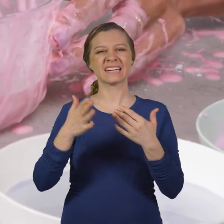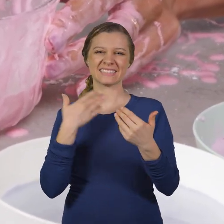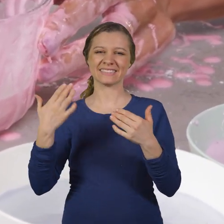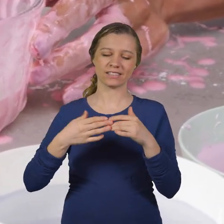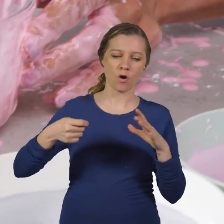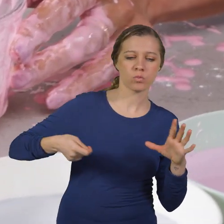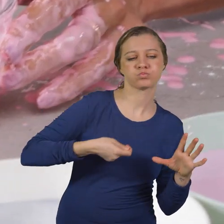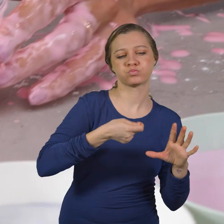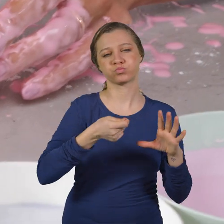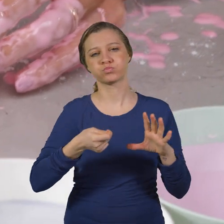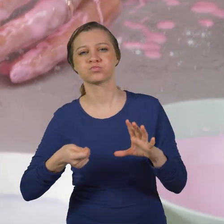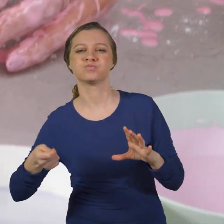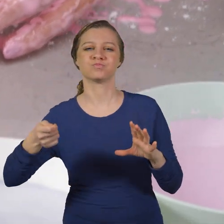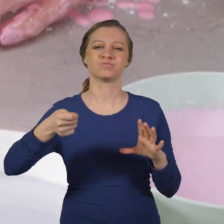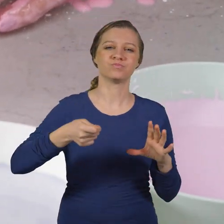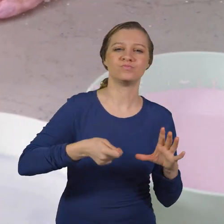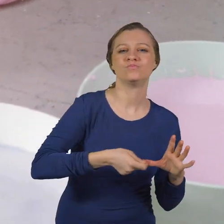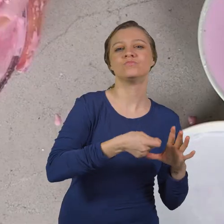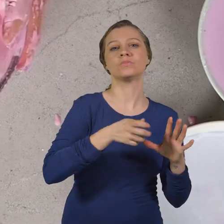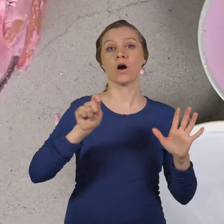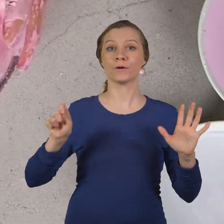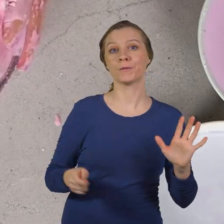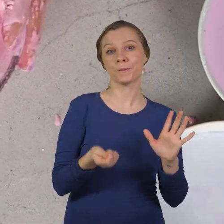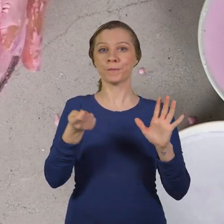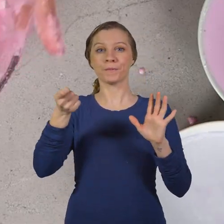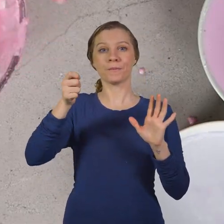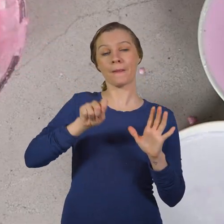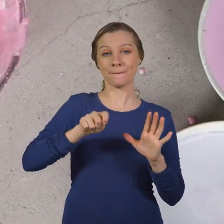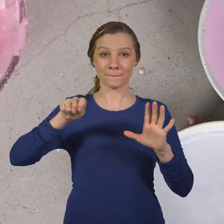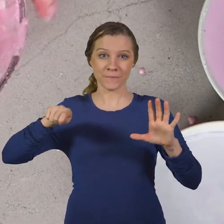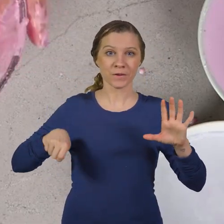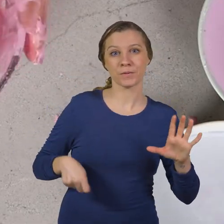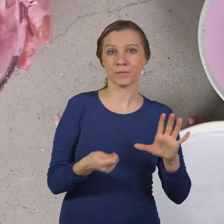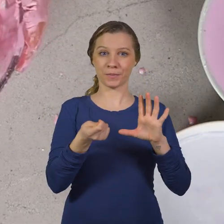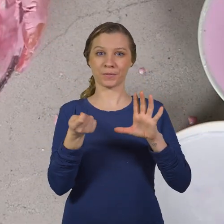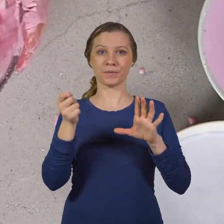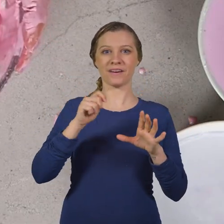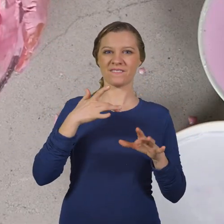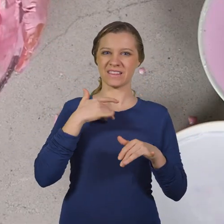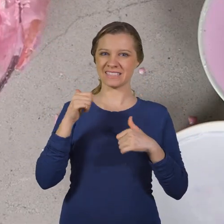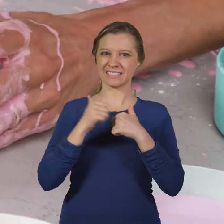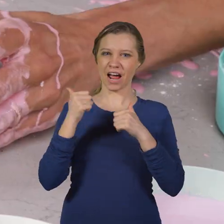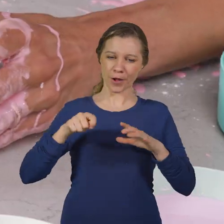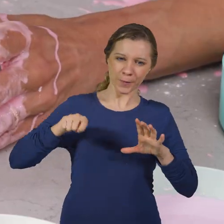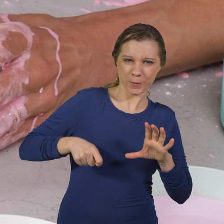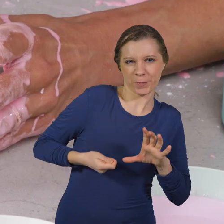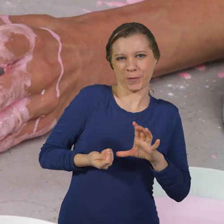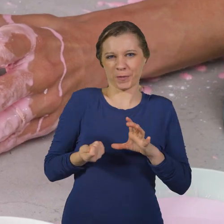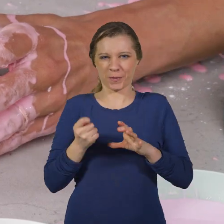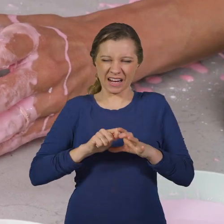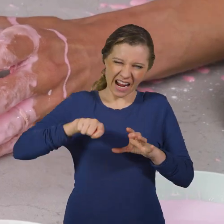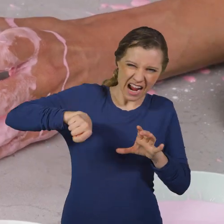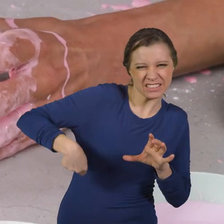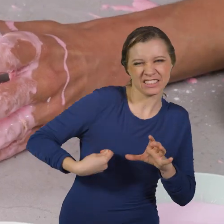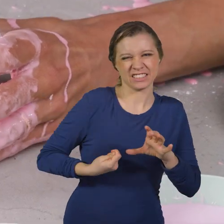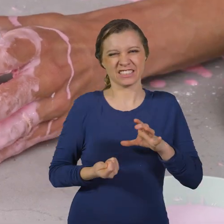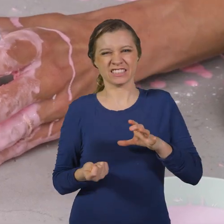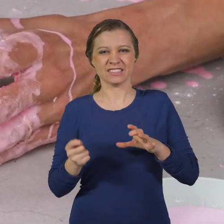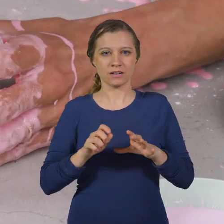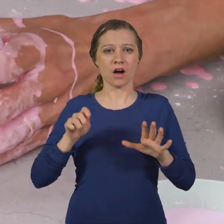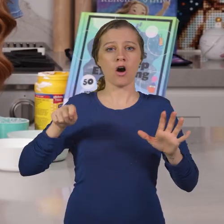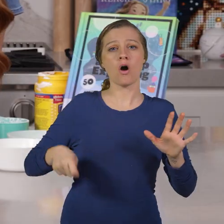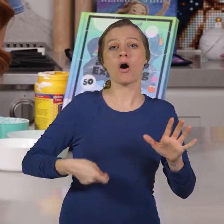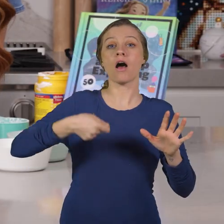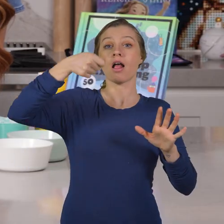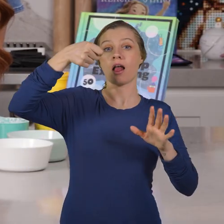it just goes around quite easily. And if I scoop it up like that, it feels like I'm scooping up a solid.